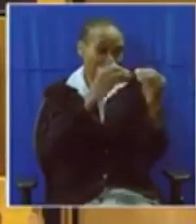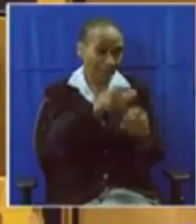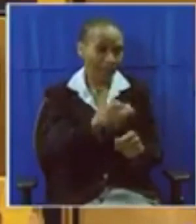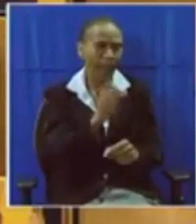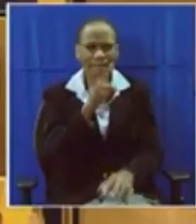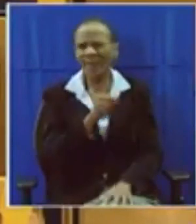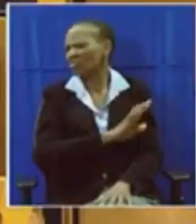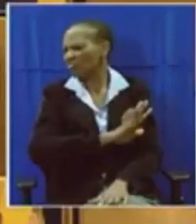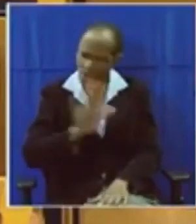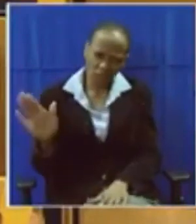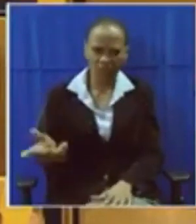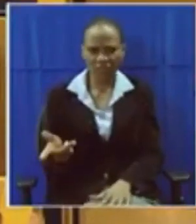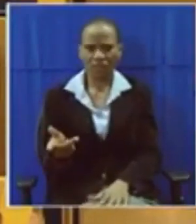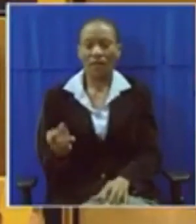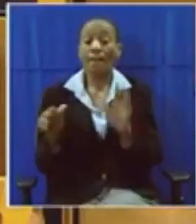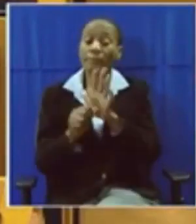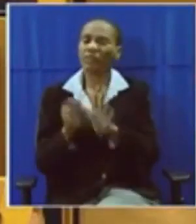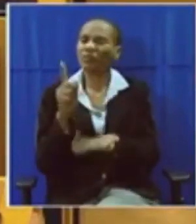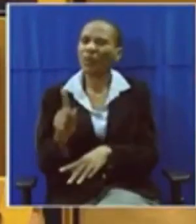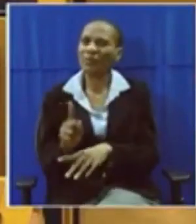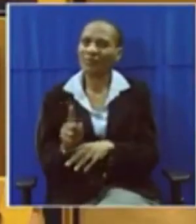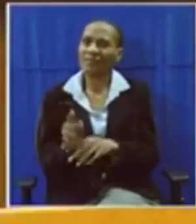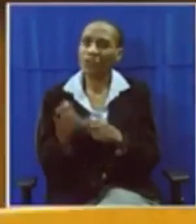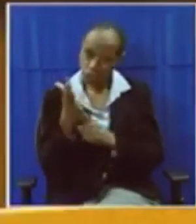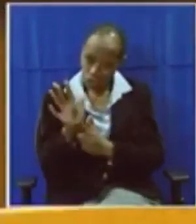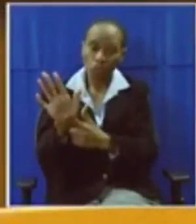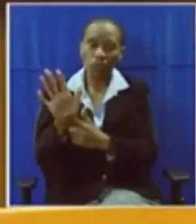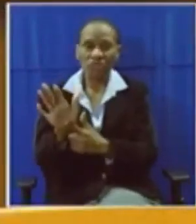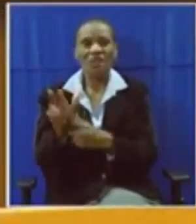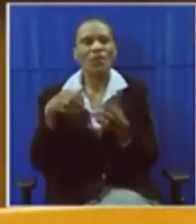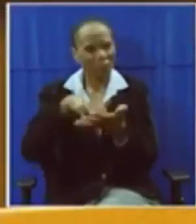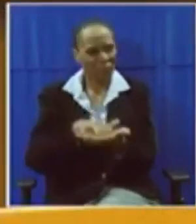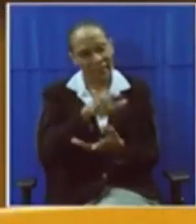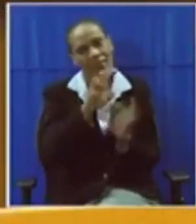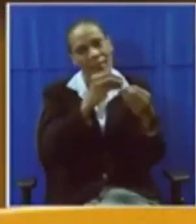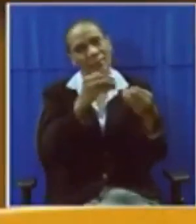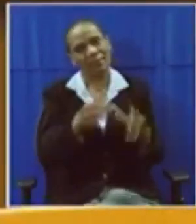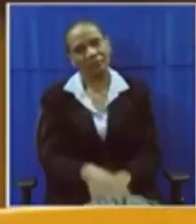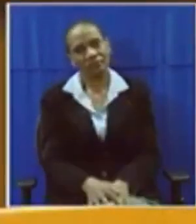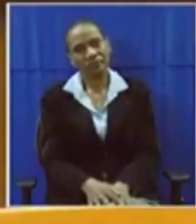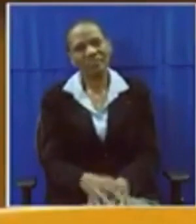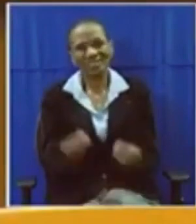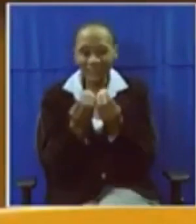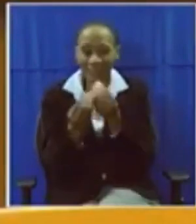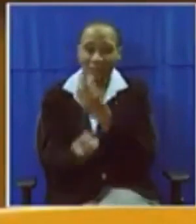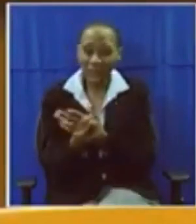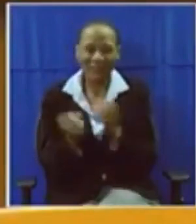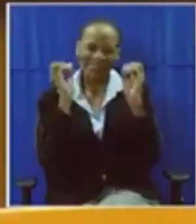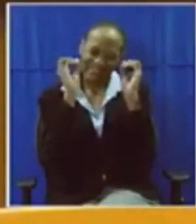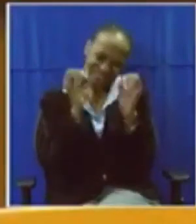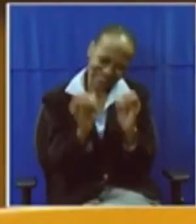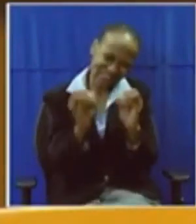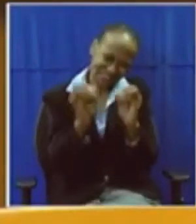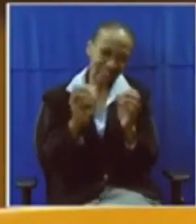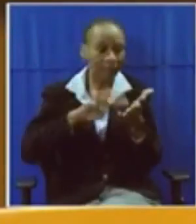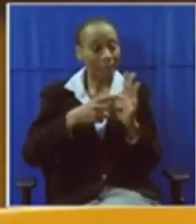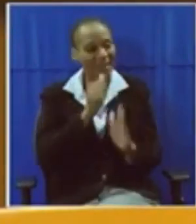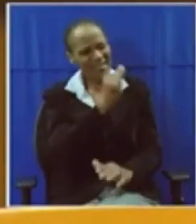fact it does not, but essentially disposes of it. Nothing is actually original at all in this plan